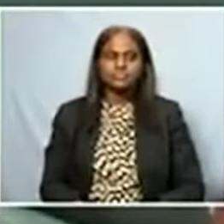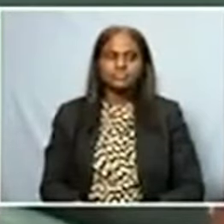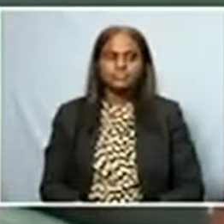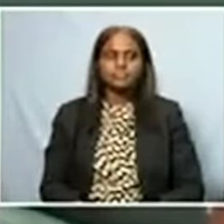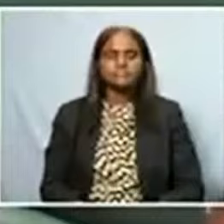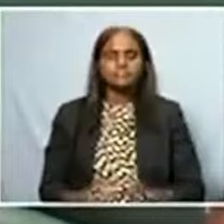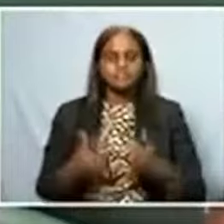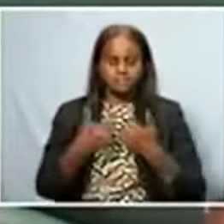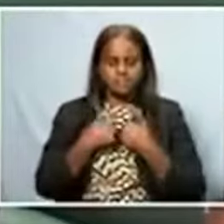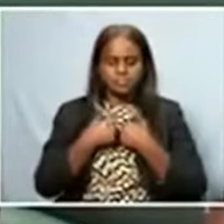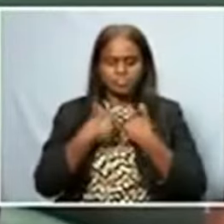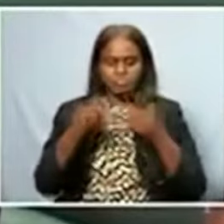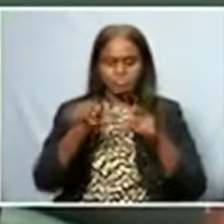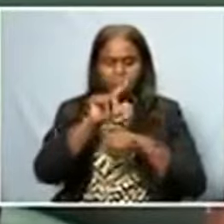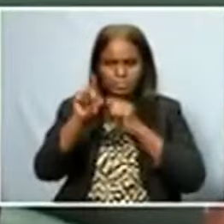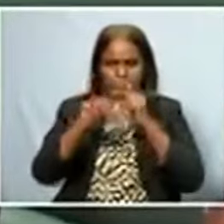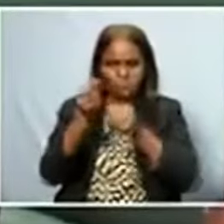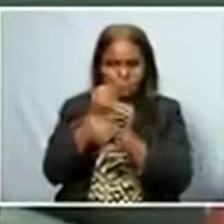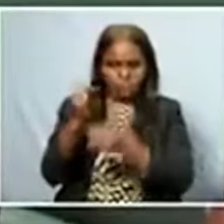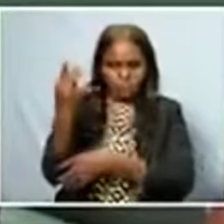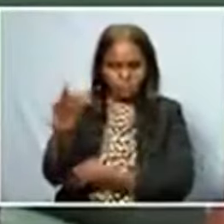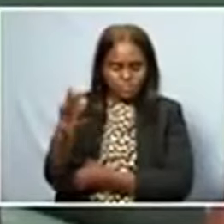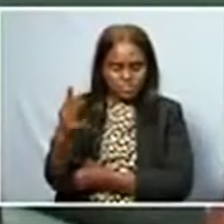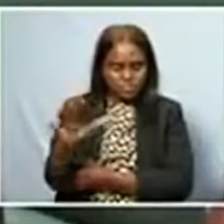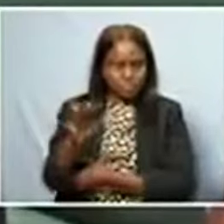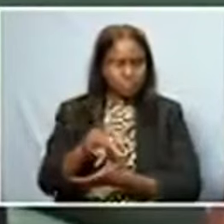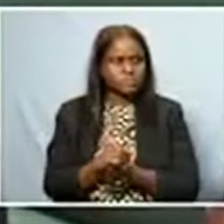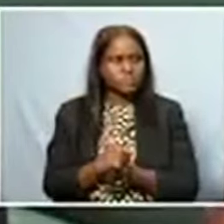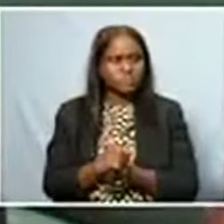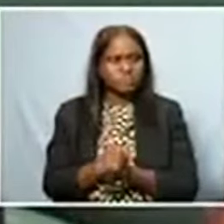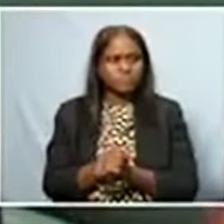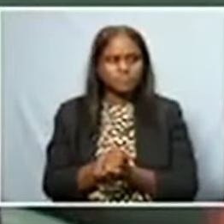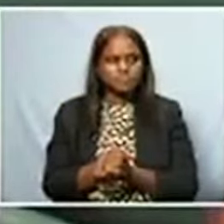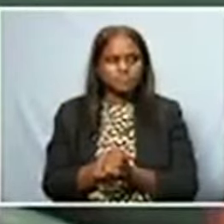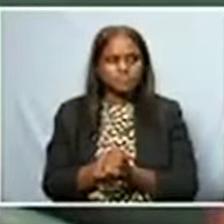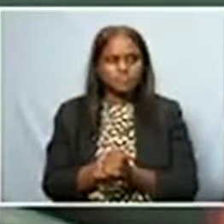The ayes have it. The question is resolved in the affirmative.